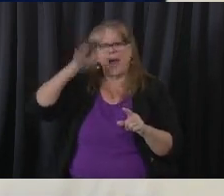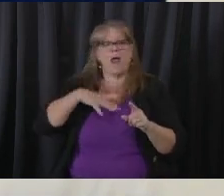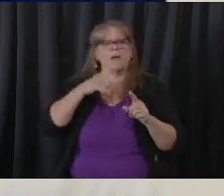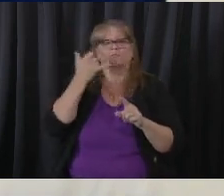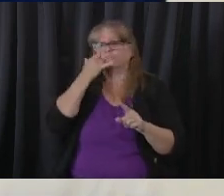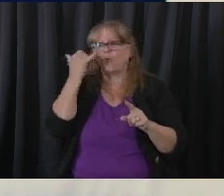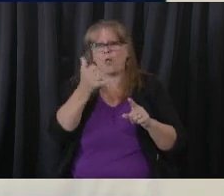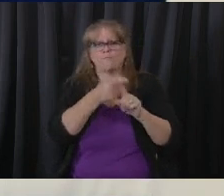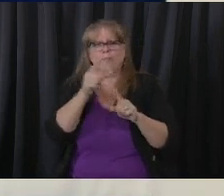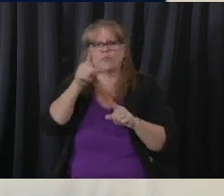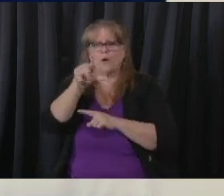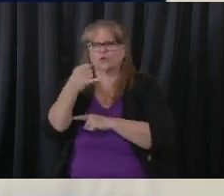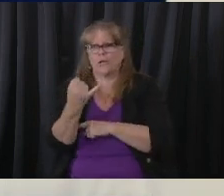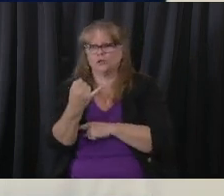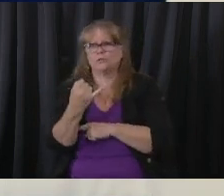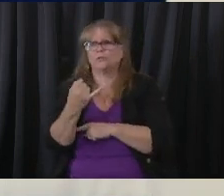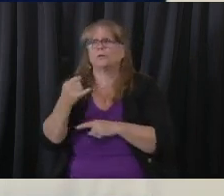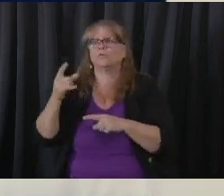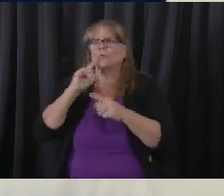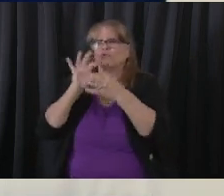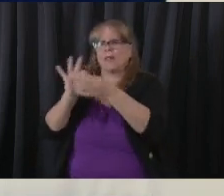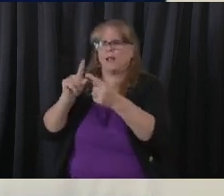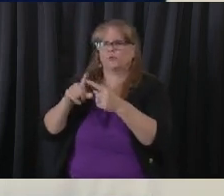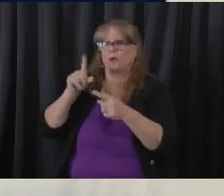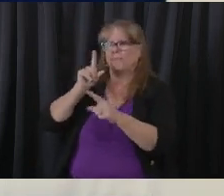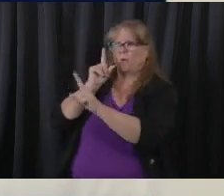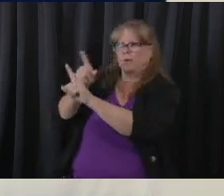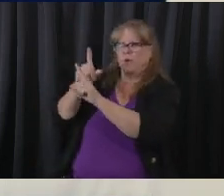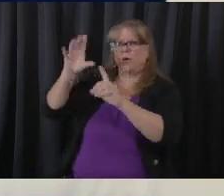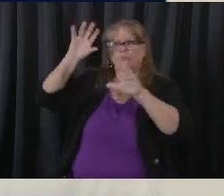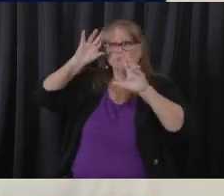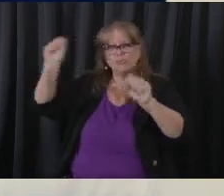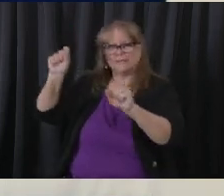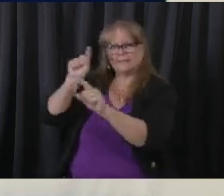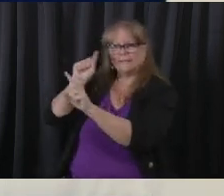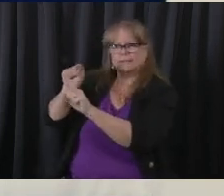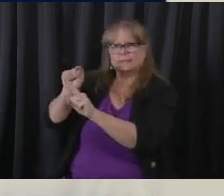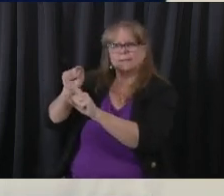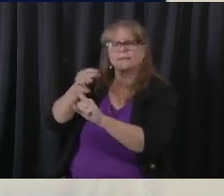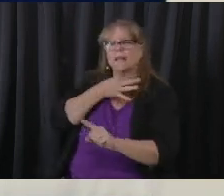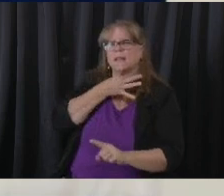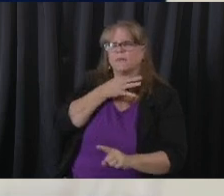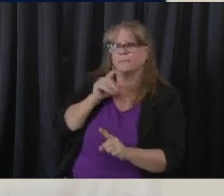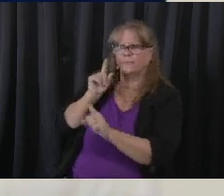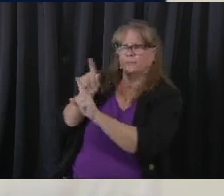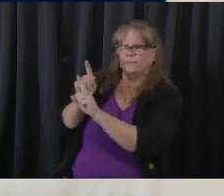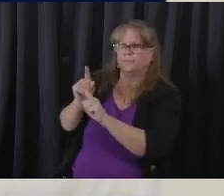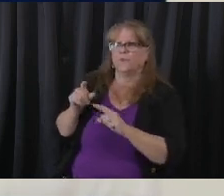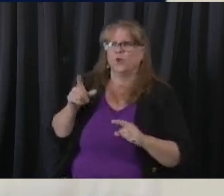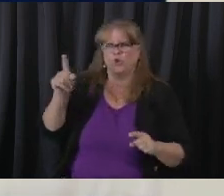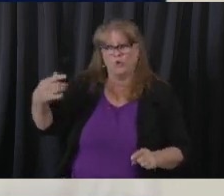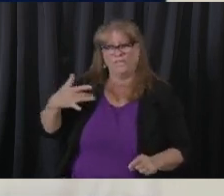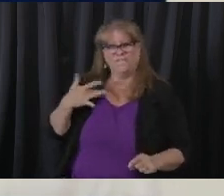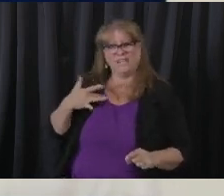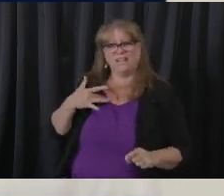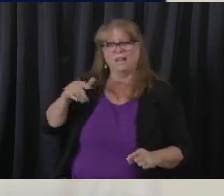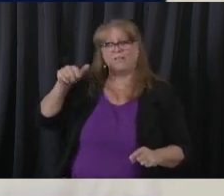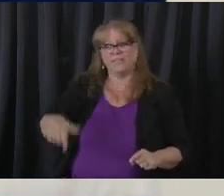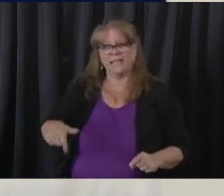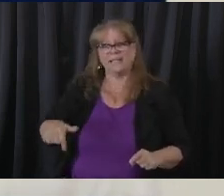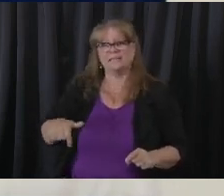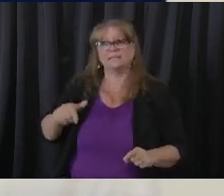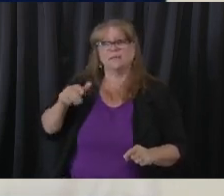wondering how much you think this has become so political or just too political or just entirely political, and in fact,